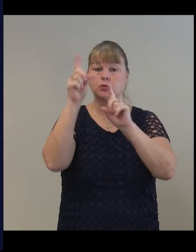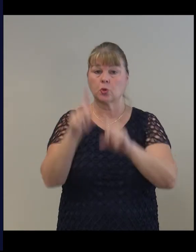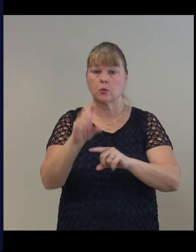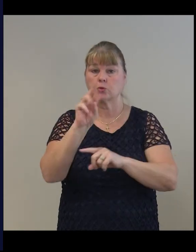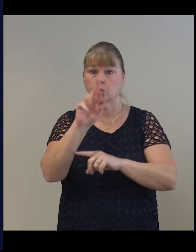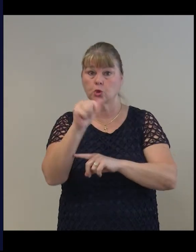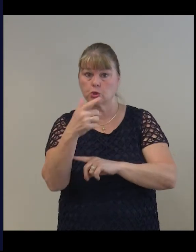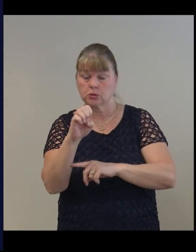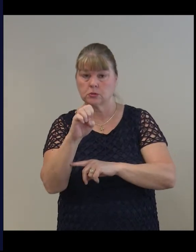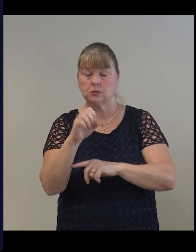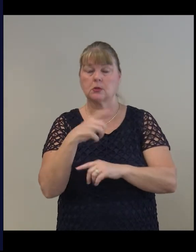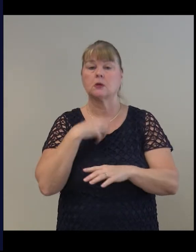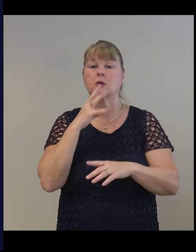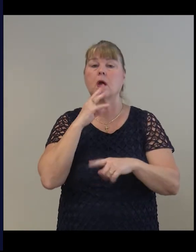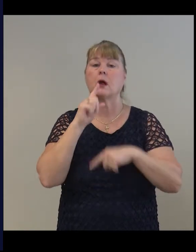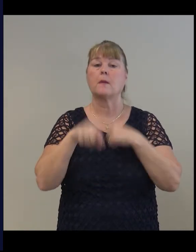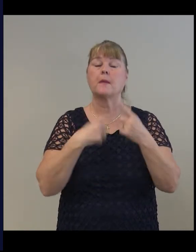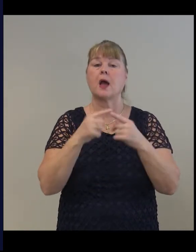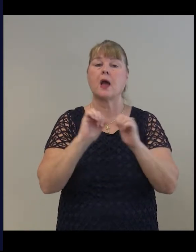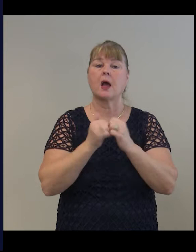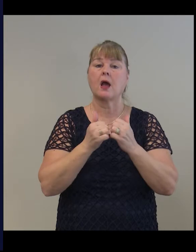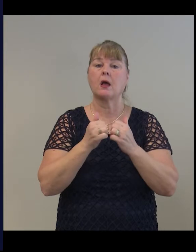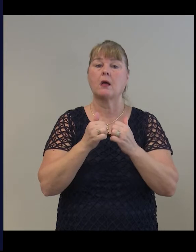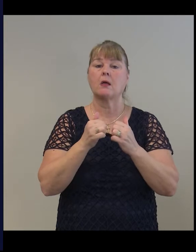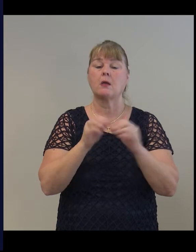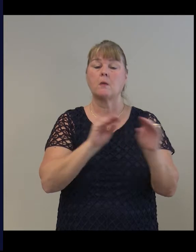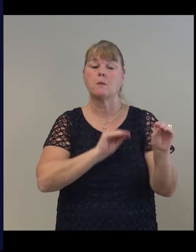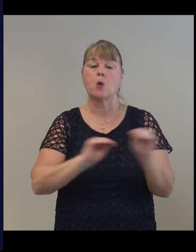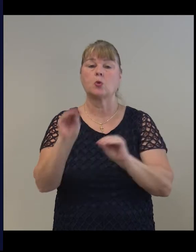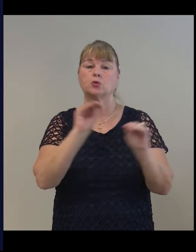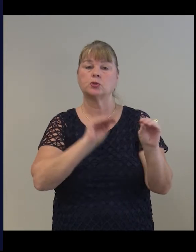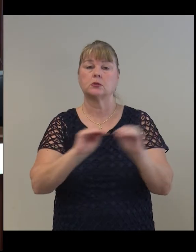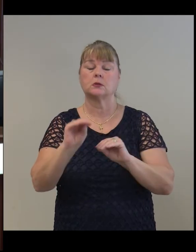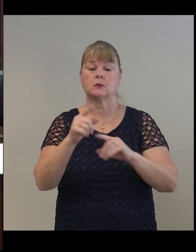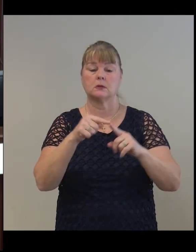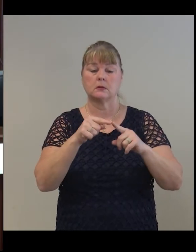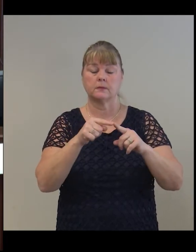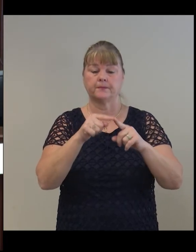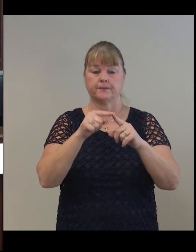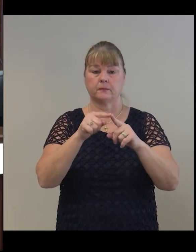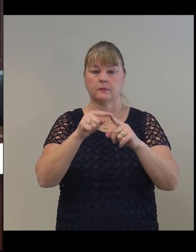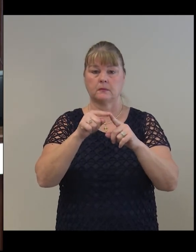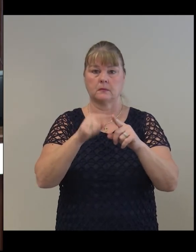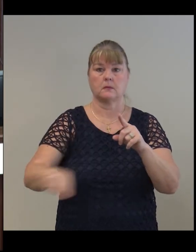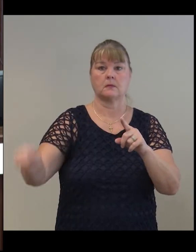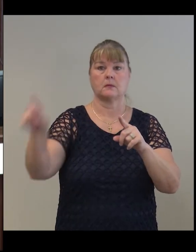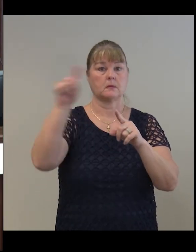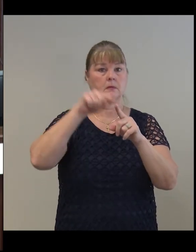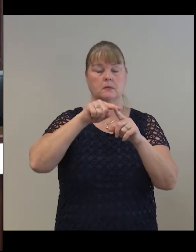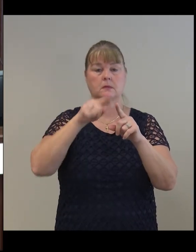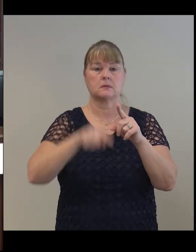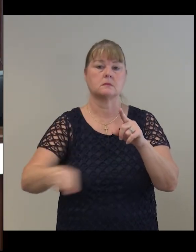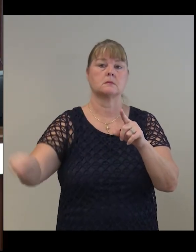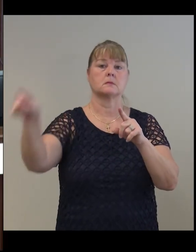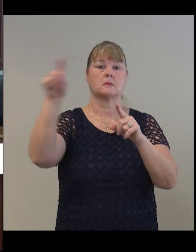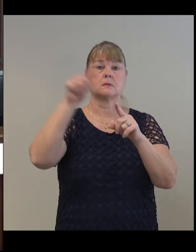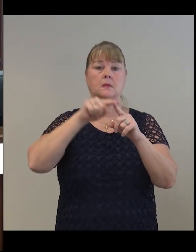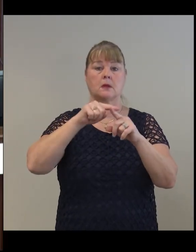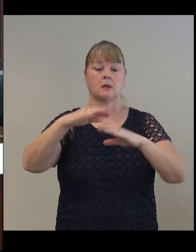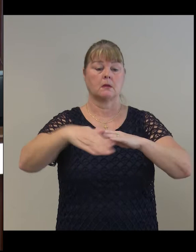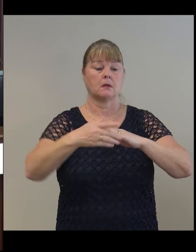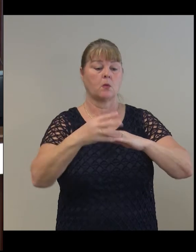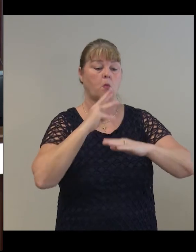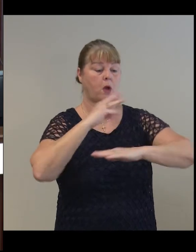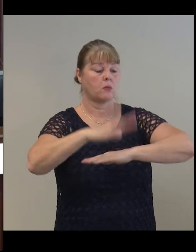the counterclockwise motion that storm surge makes. If you've got larger winds that are pushing and pulling that water, you have